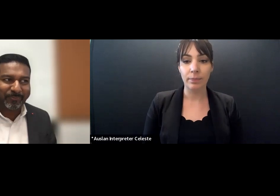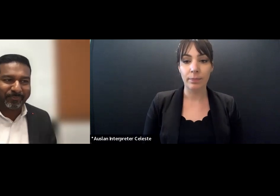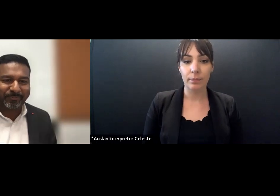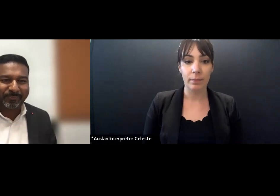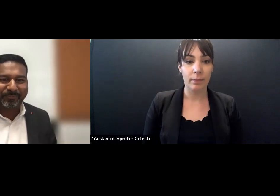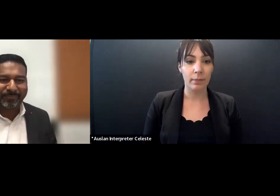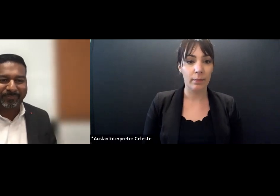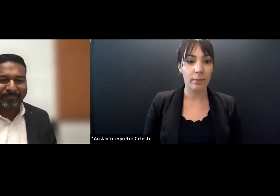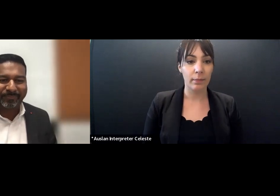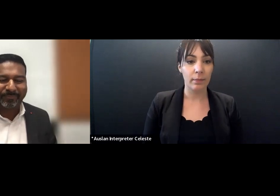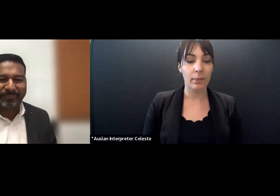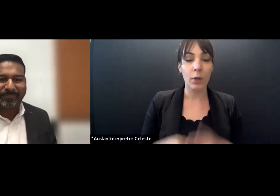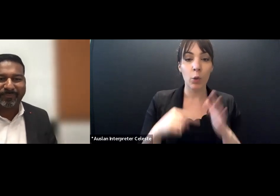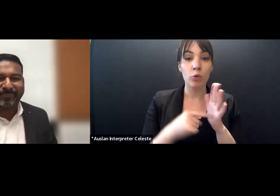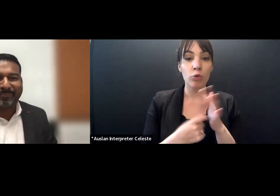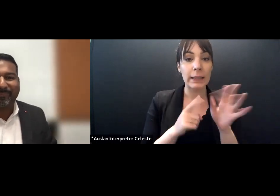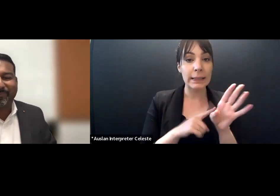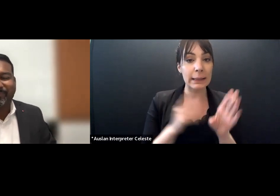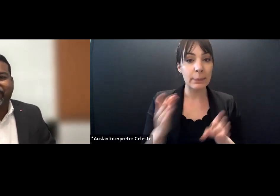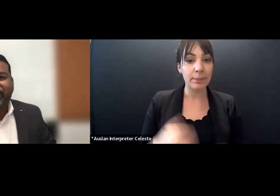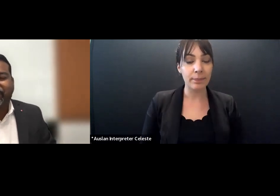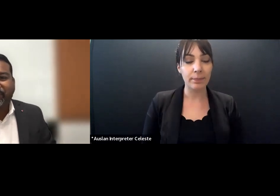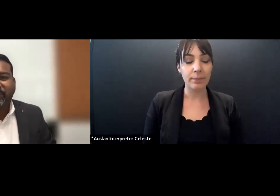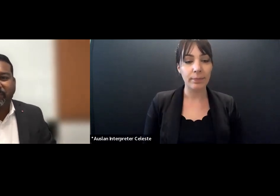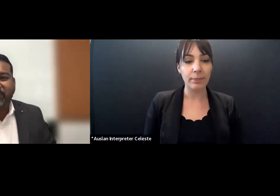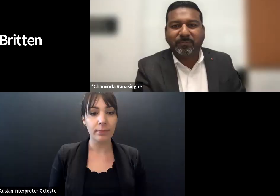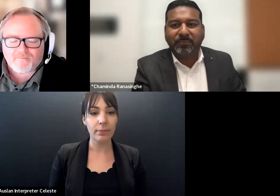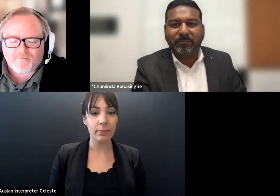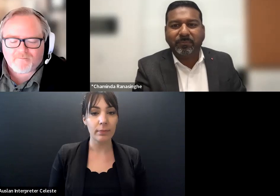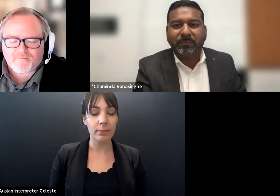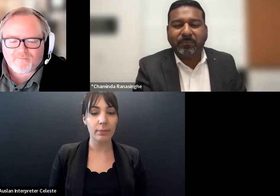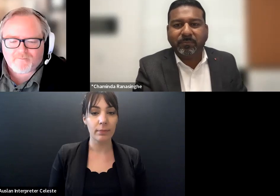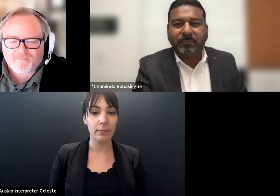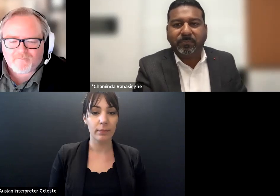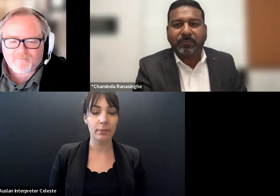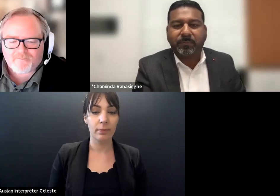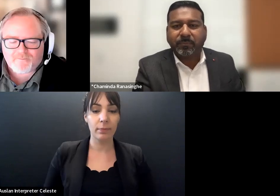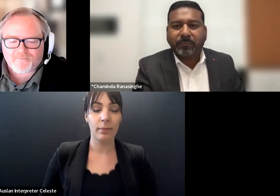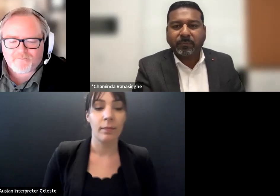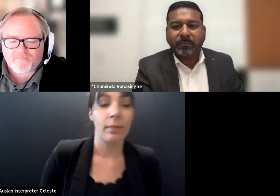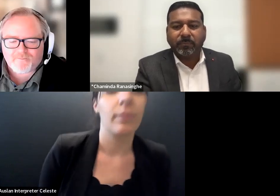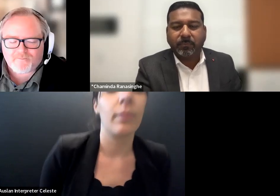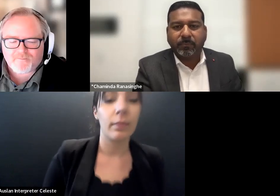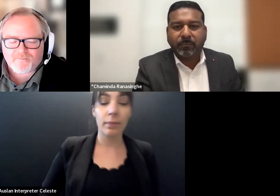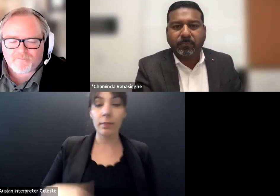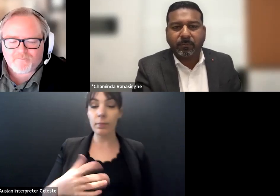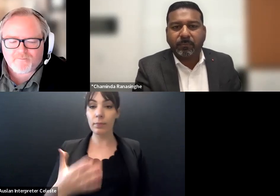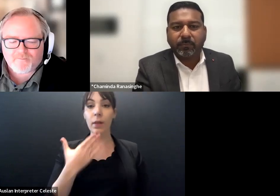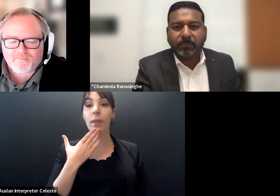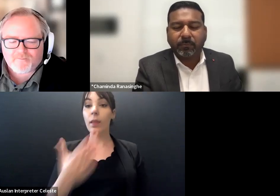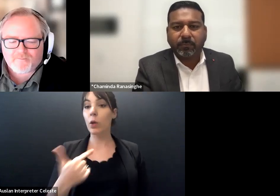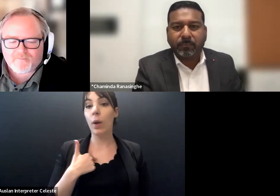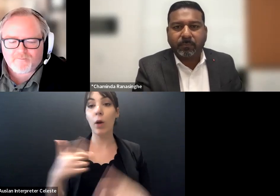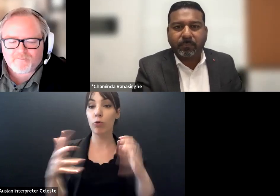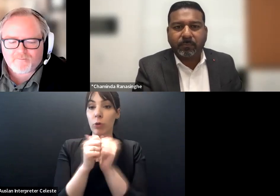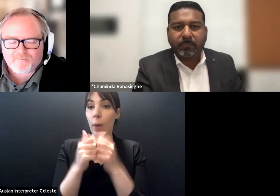topic. Sure, thank you. I agree with everything that's been said to date. I mean, when I started